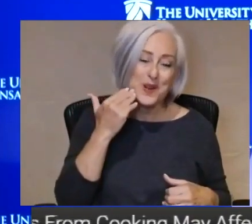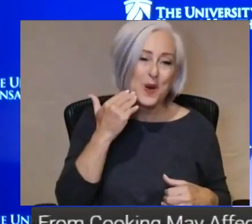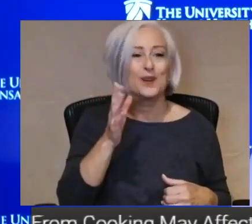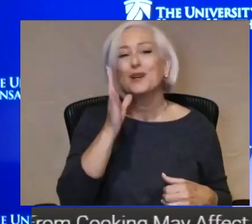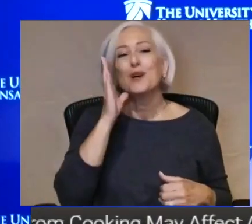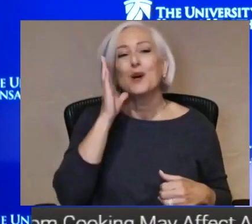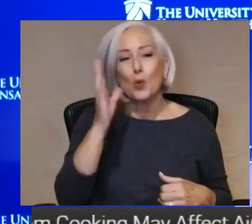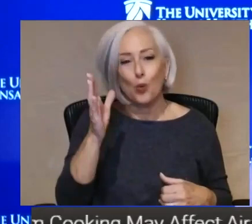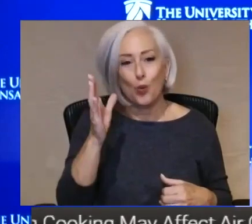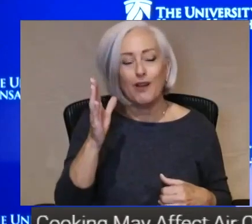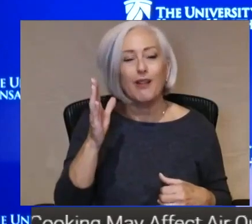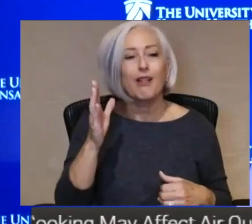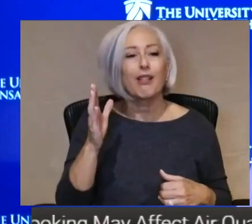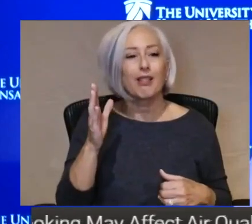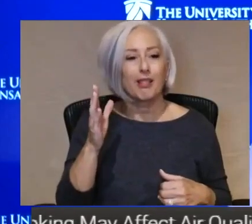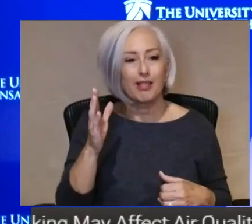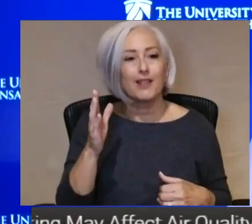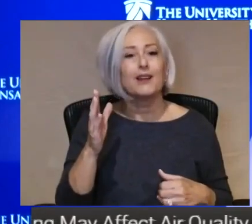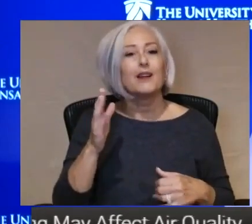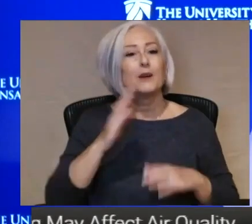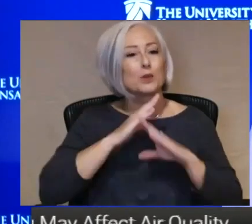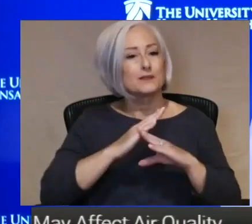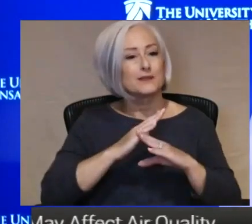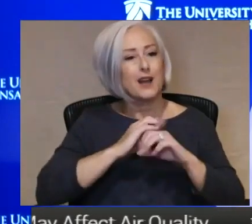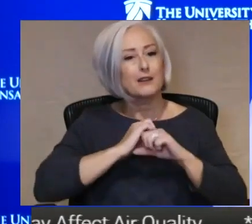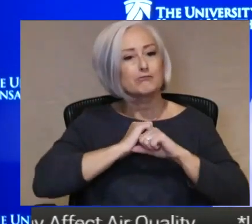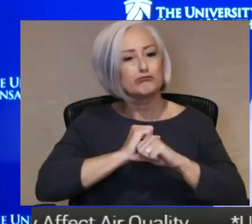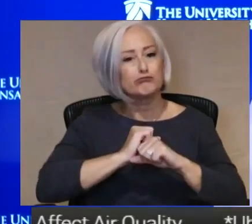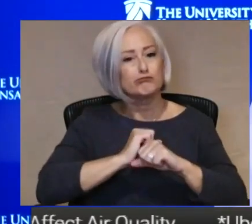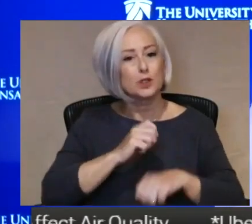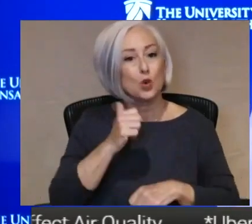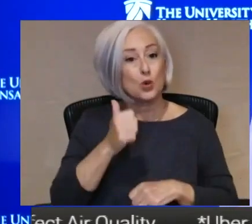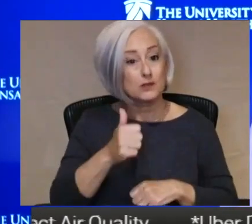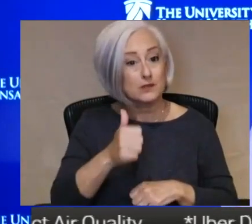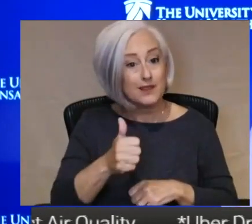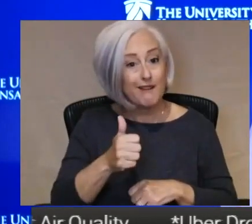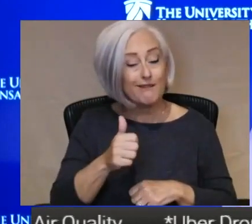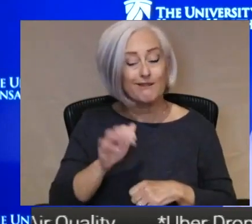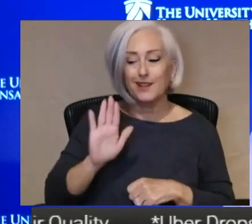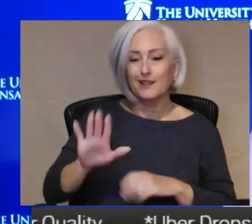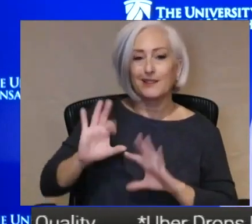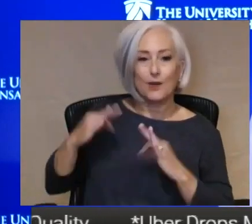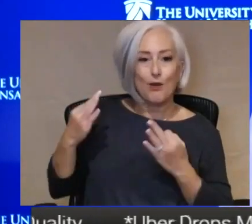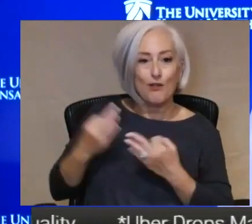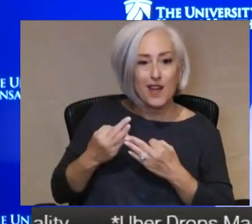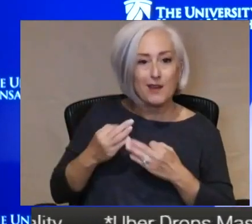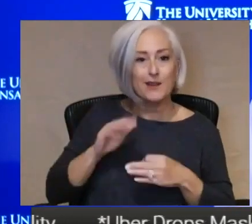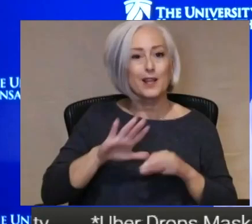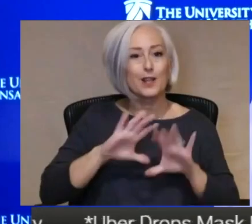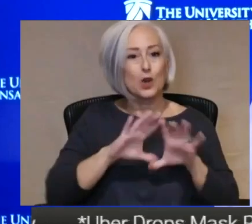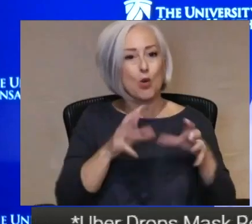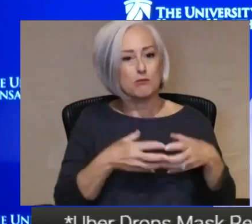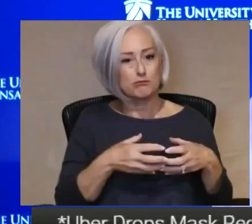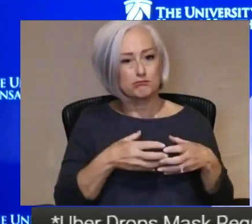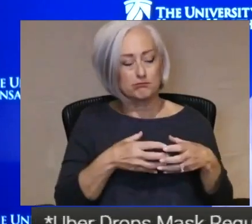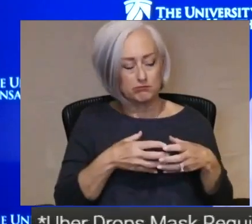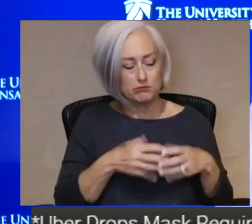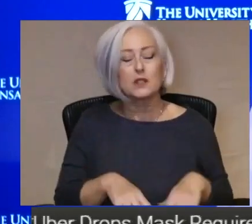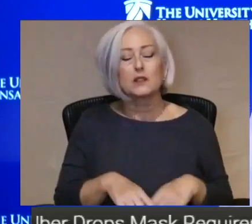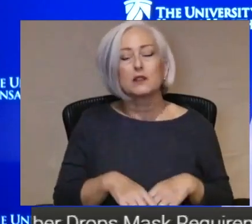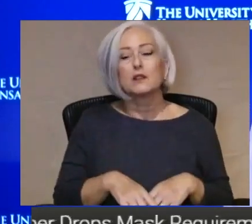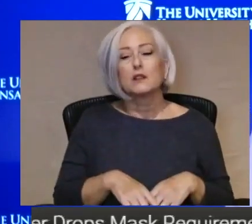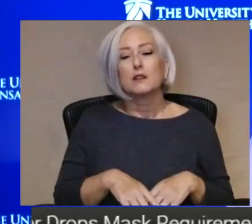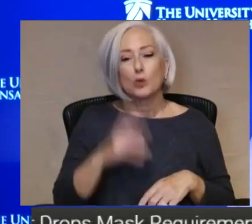as an individual to protect yourself, protect your bubble. Now doing those things, as we have seen reduction